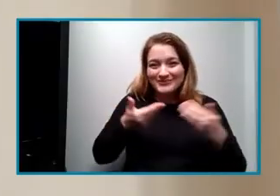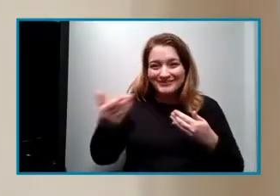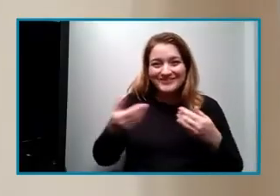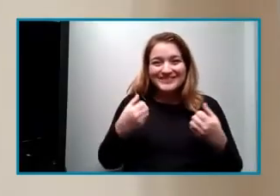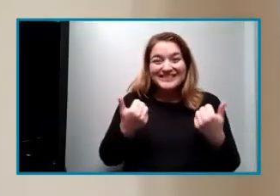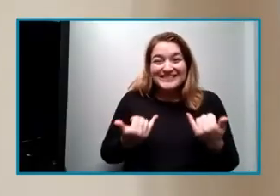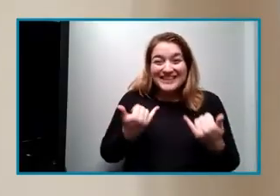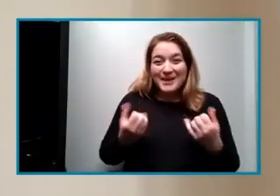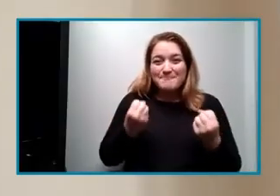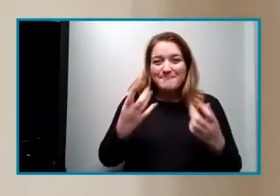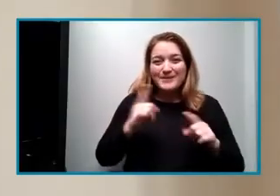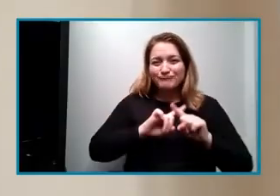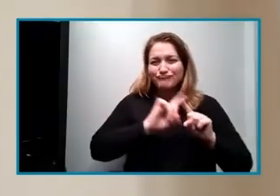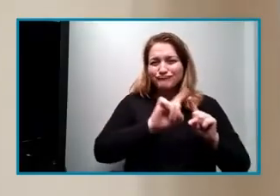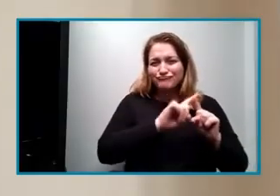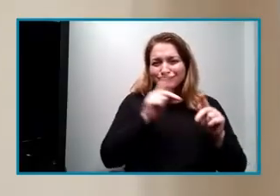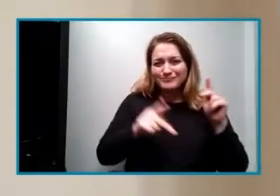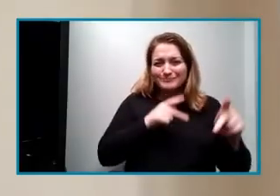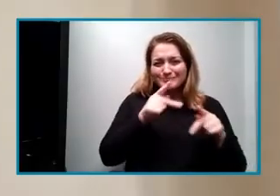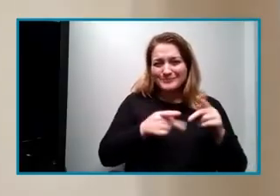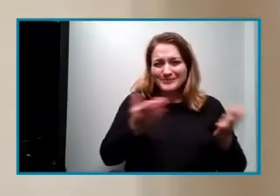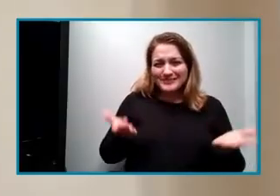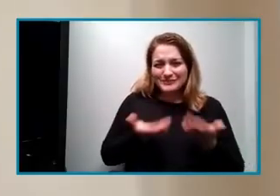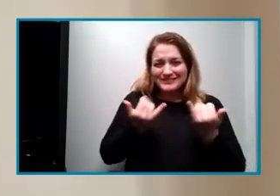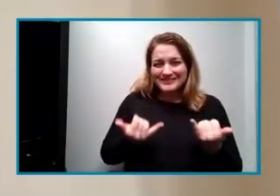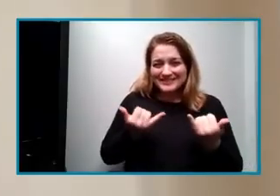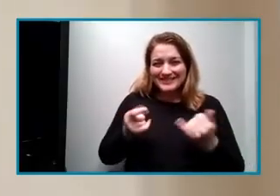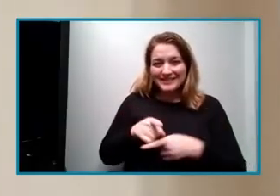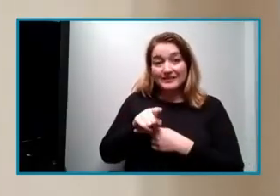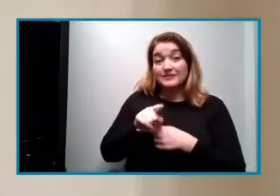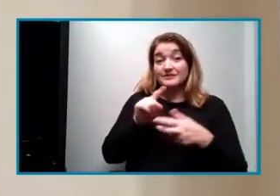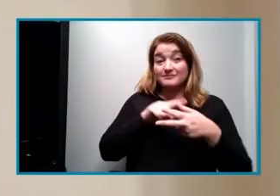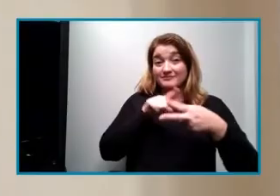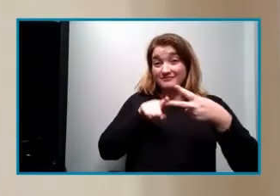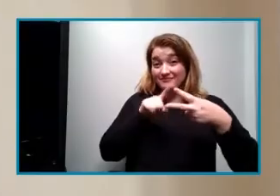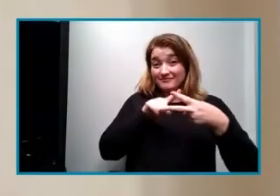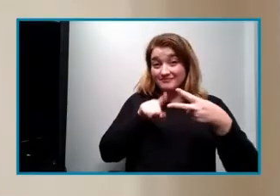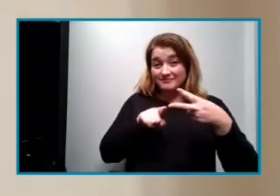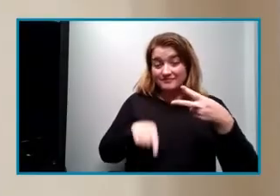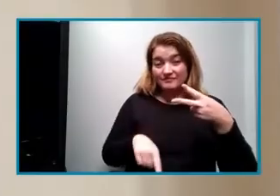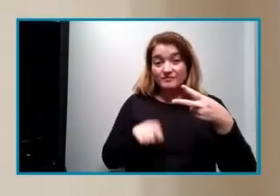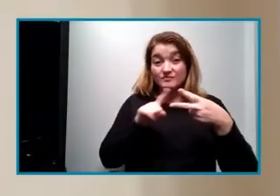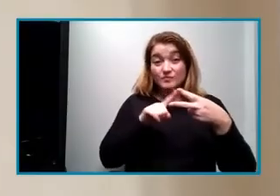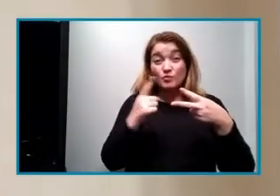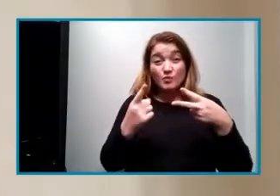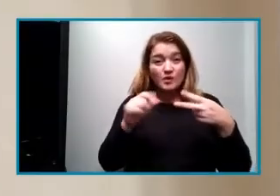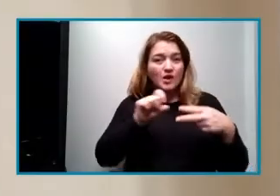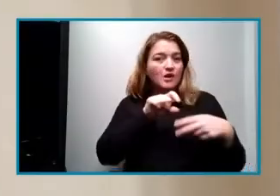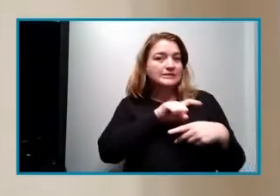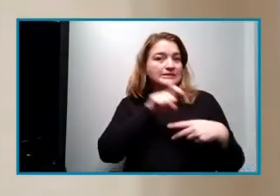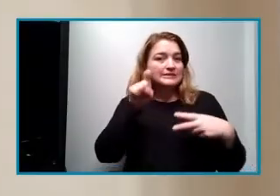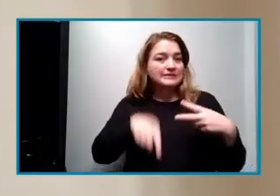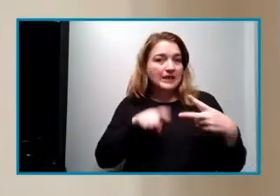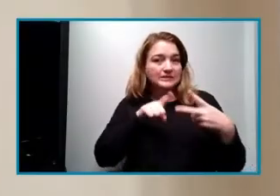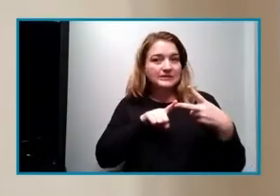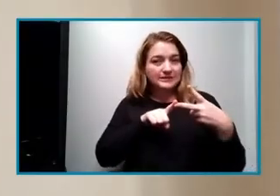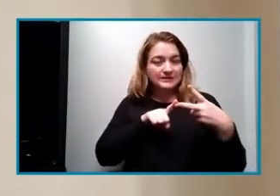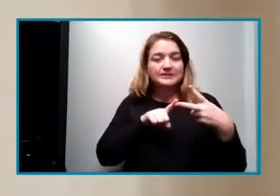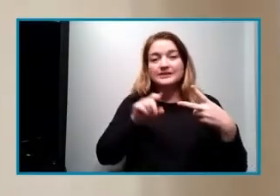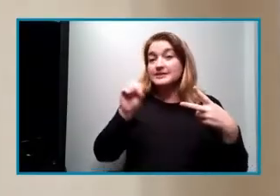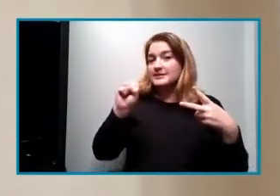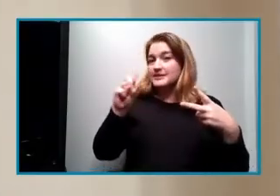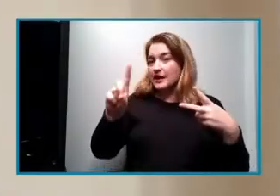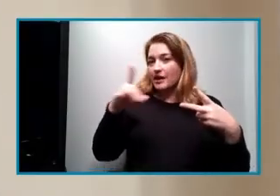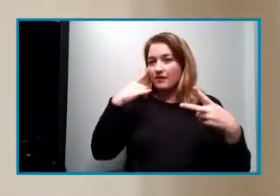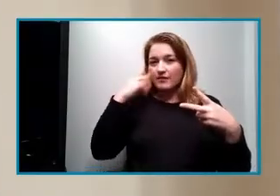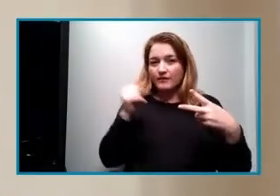Austin, Texas, and So Say We All from San Diego, California. These projects recently completed logic model workshops with